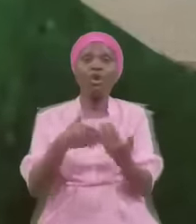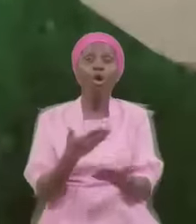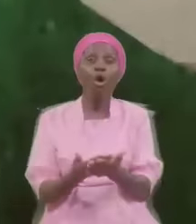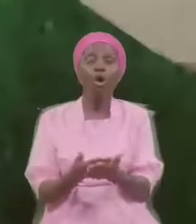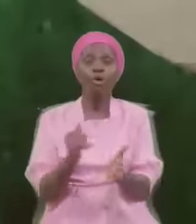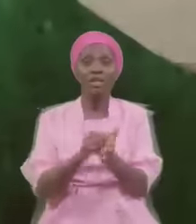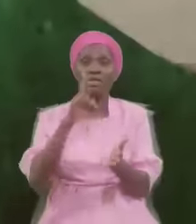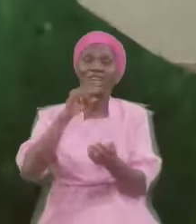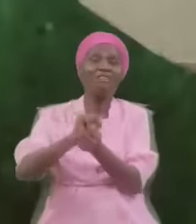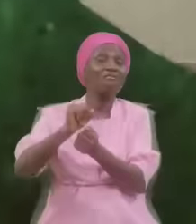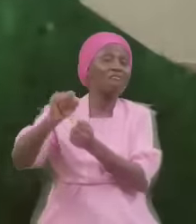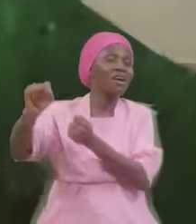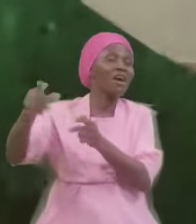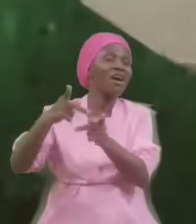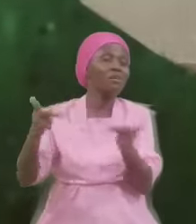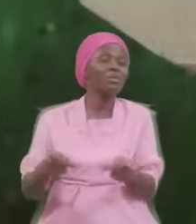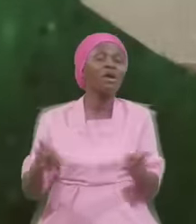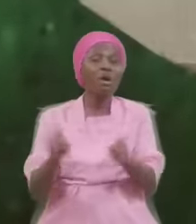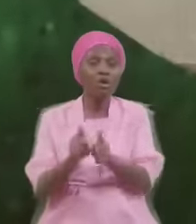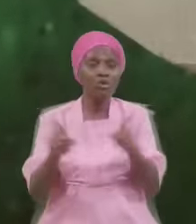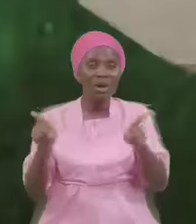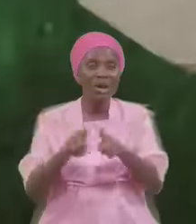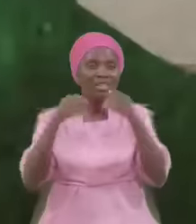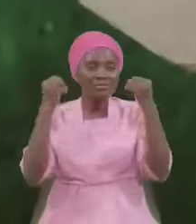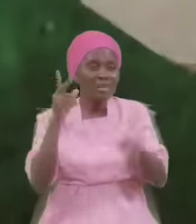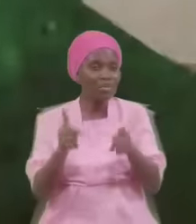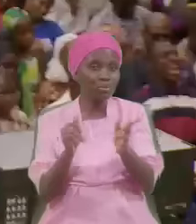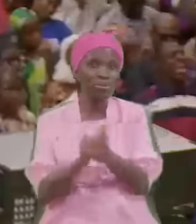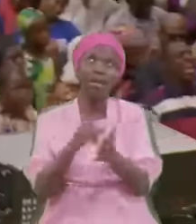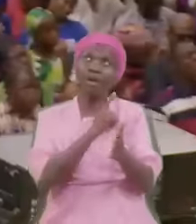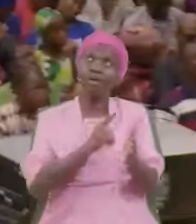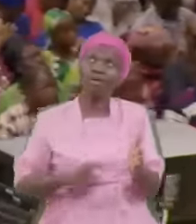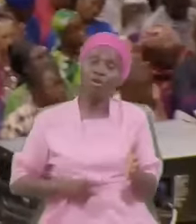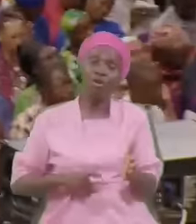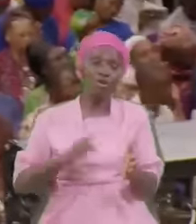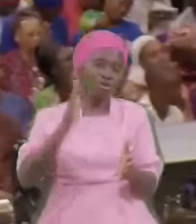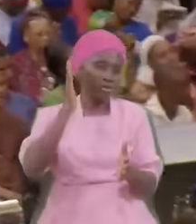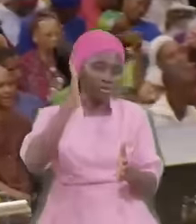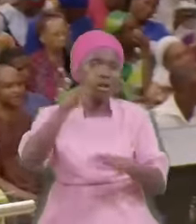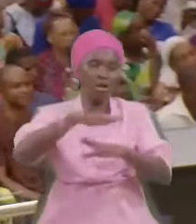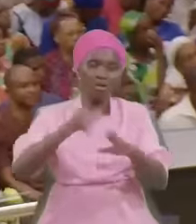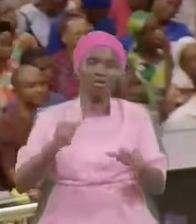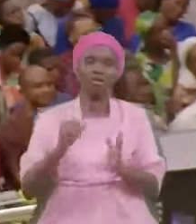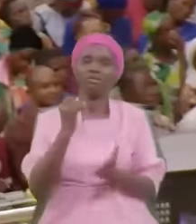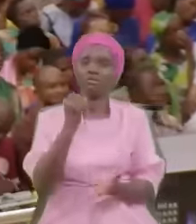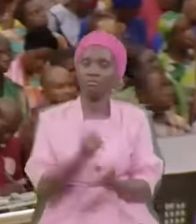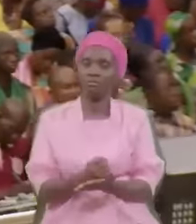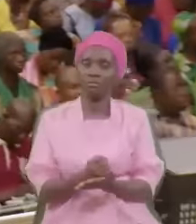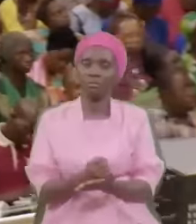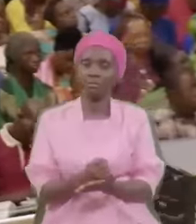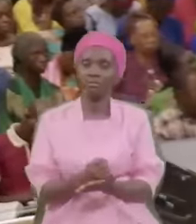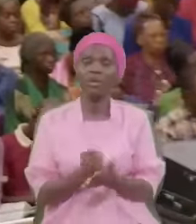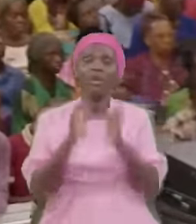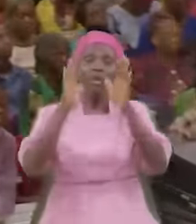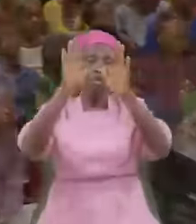off, even as many as the Lord our God shall call. Give me a good amen. The wonders were